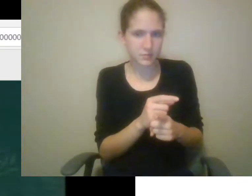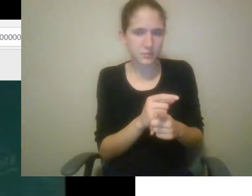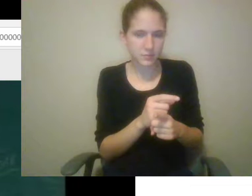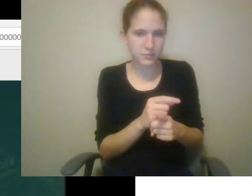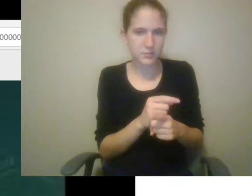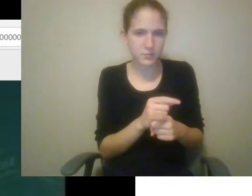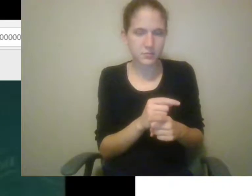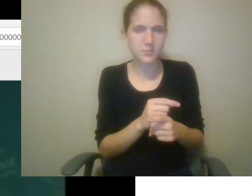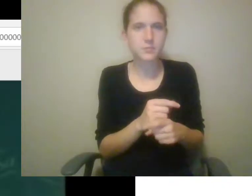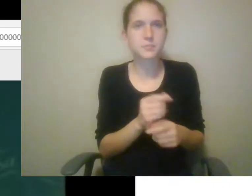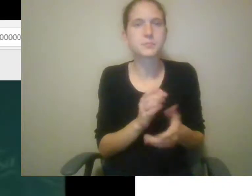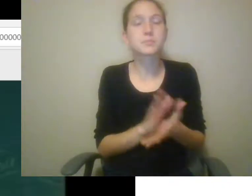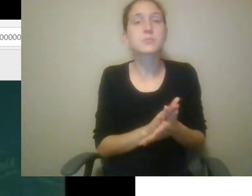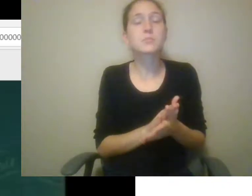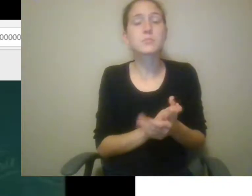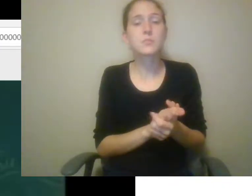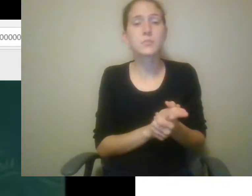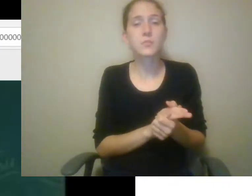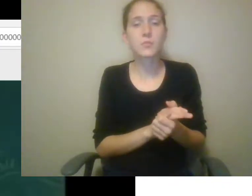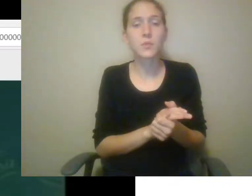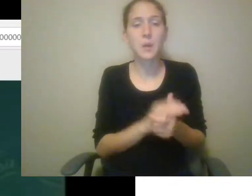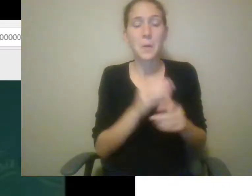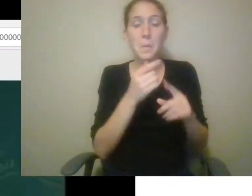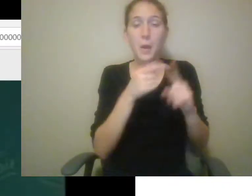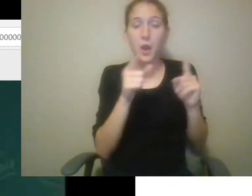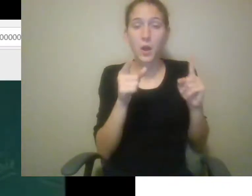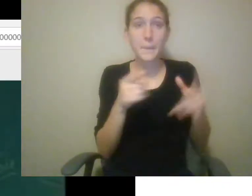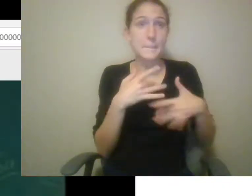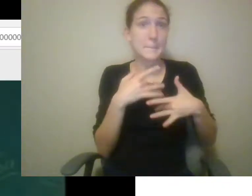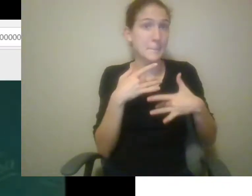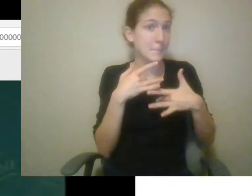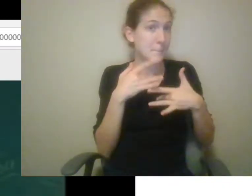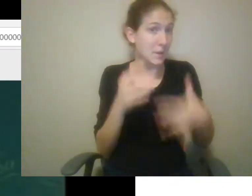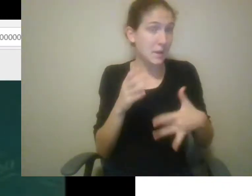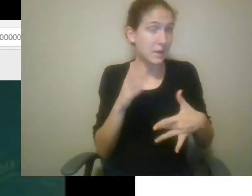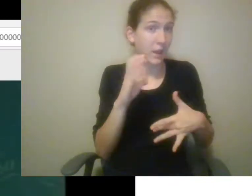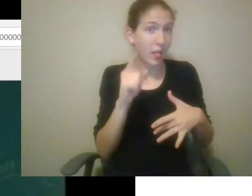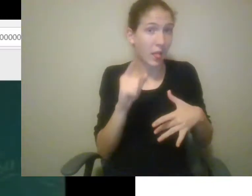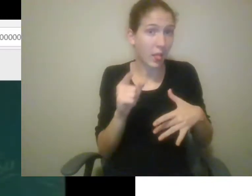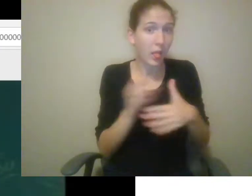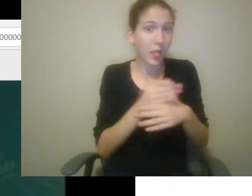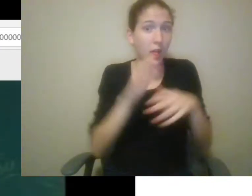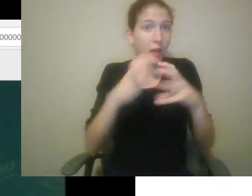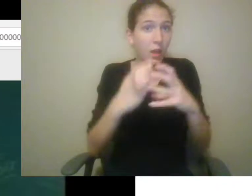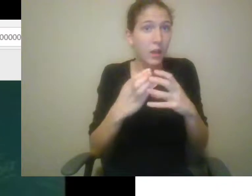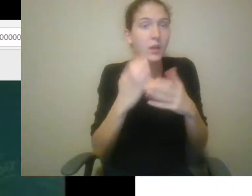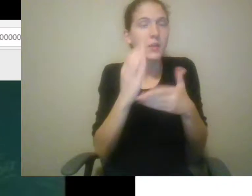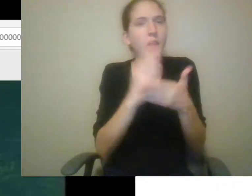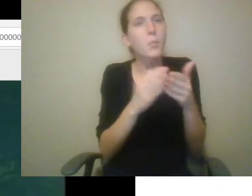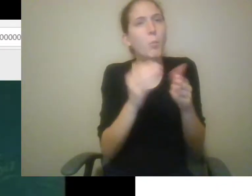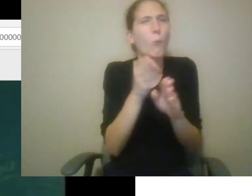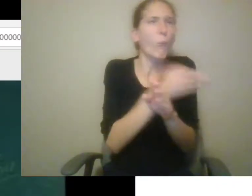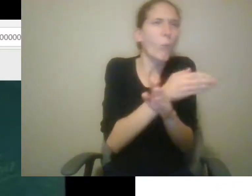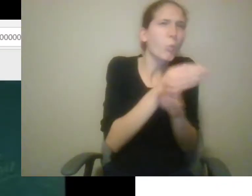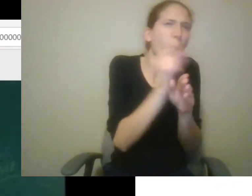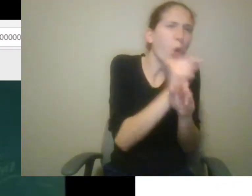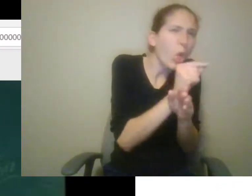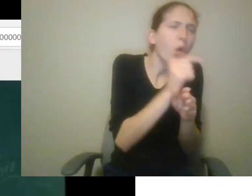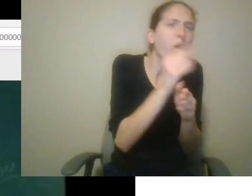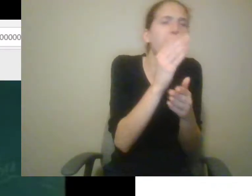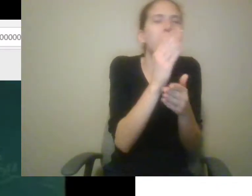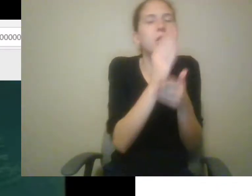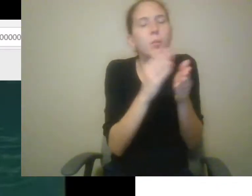right? But we said there are some extremes, all right? There are some very extreme ends to this. And that the